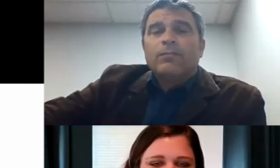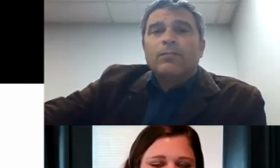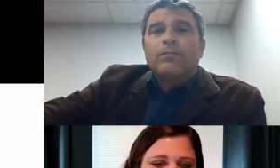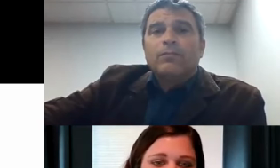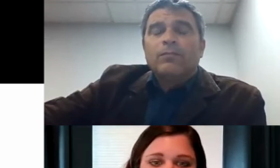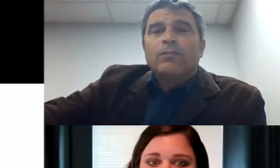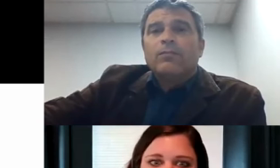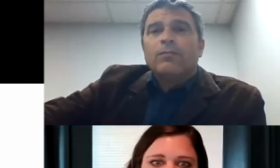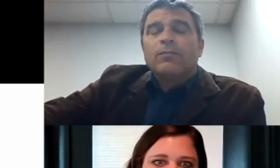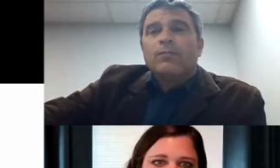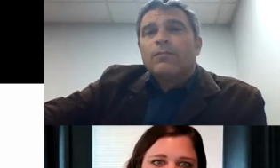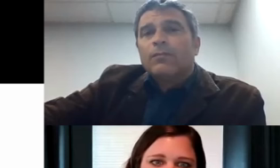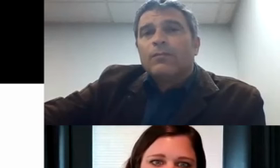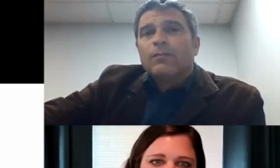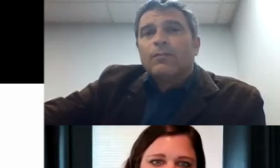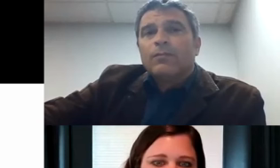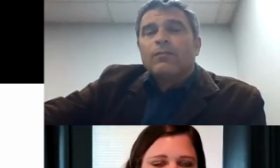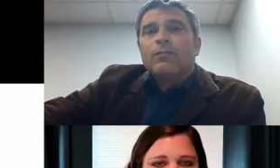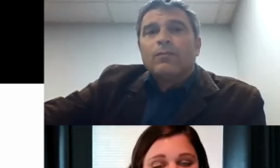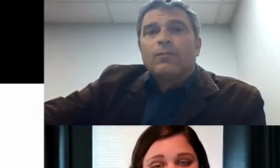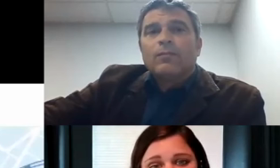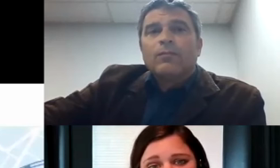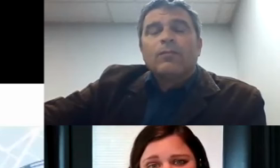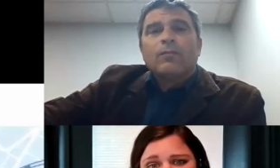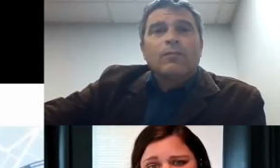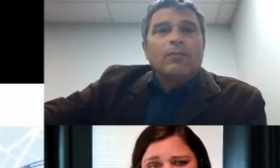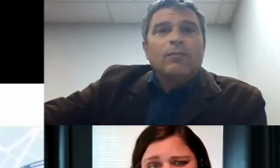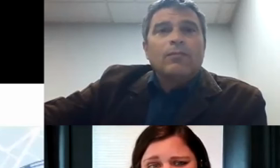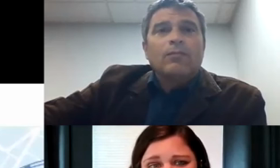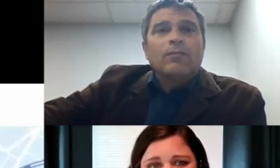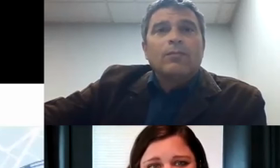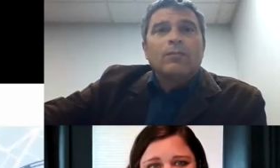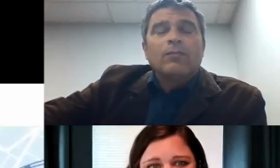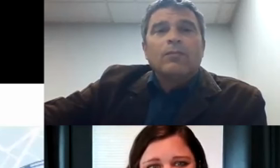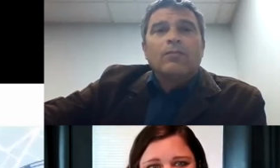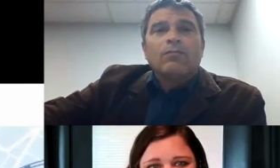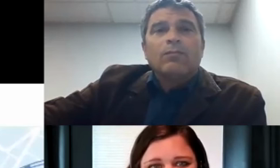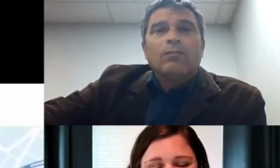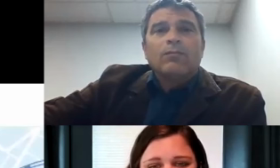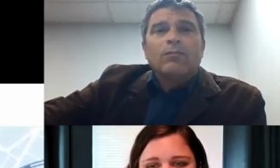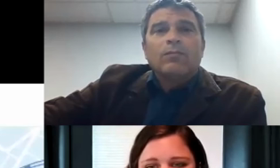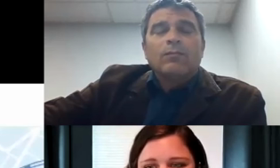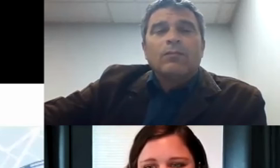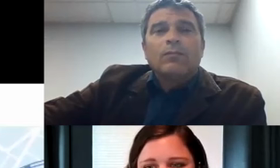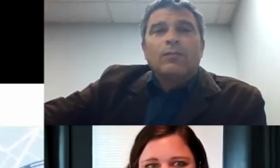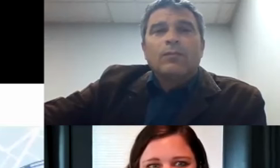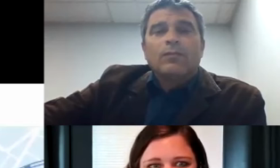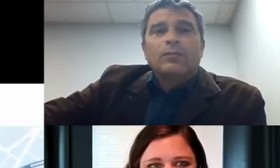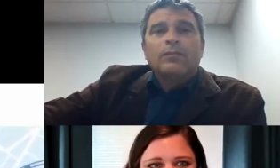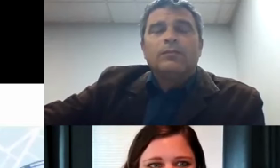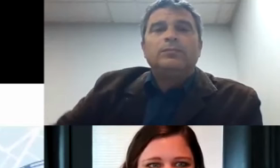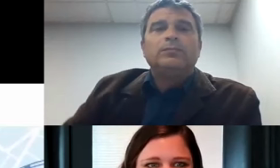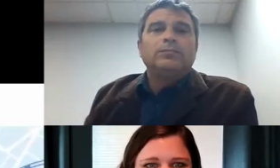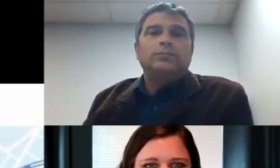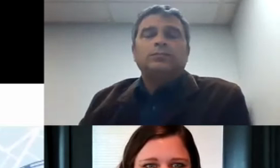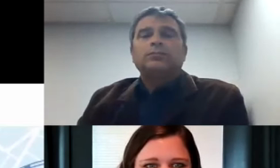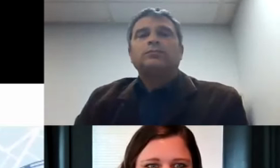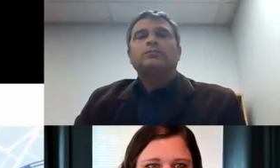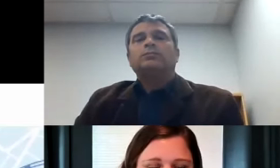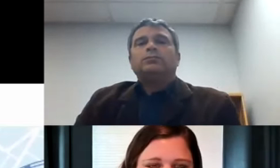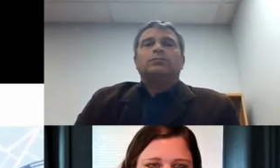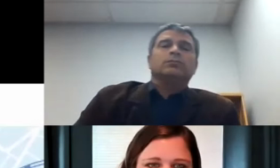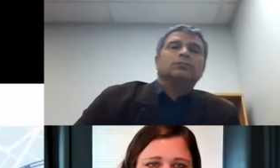for all of your information today. And I know it was a lot in a short amount of time. So we'll give you a little bit of